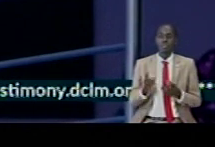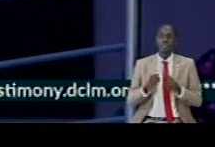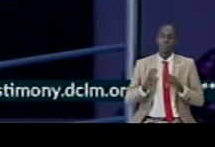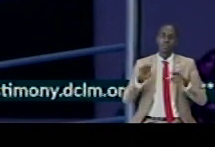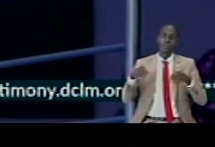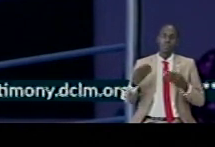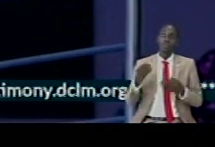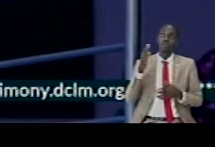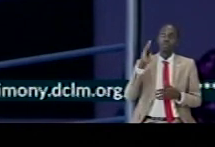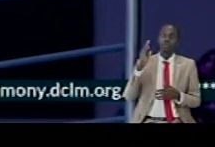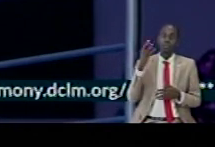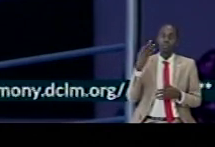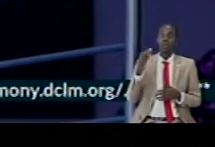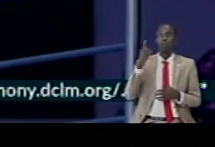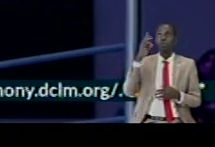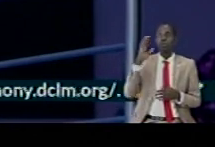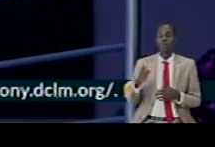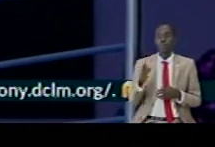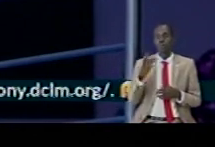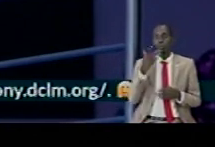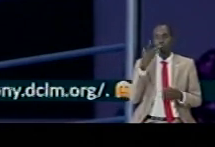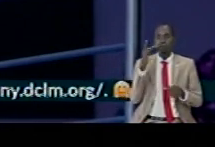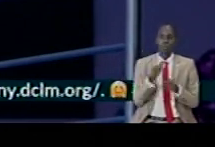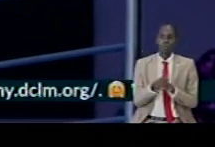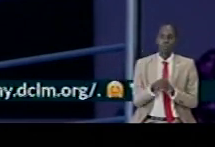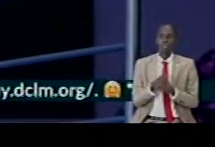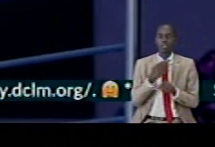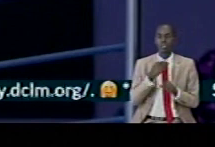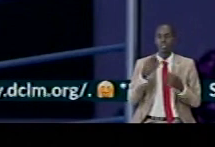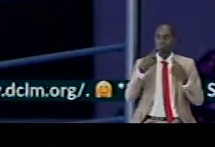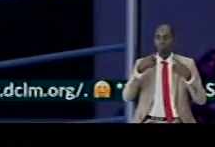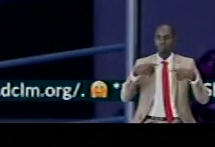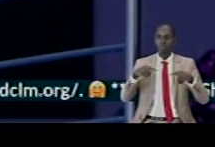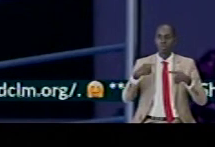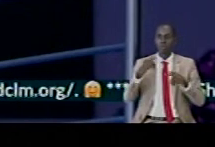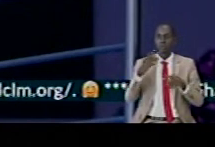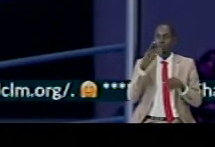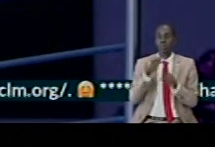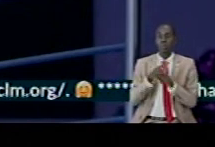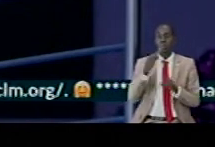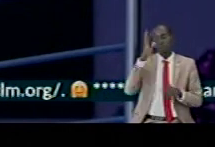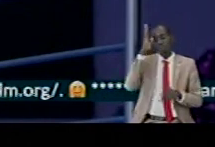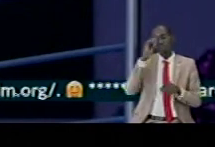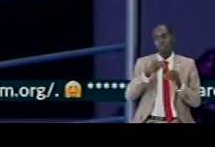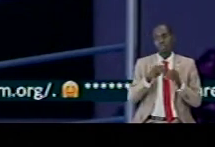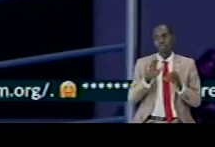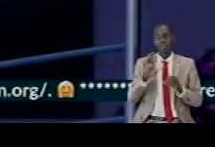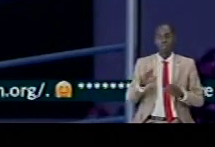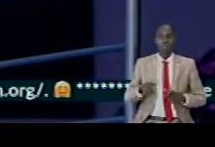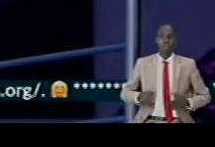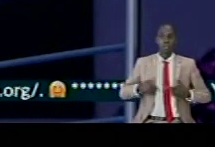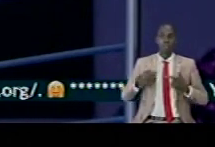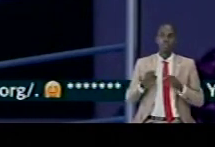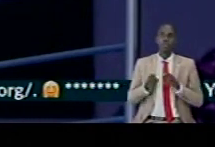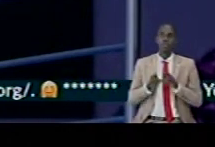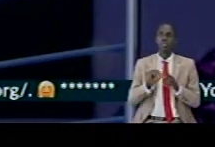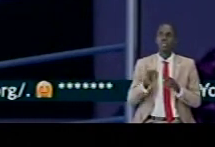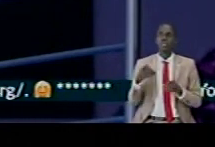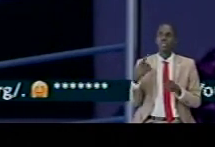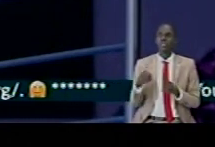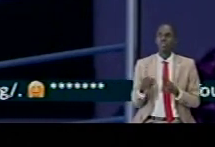the proclamation of our GS on our lives. Praise the Lord. During the Impact